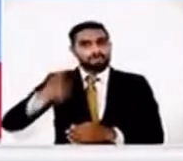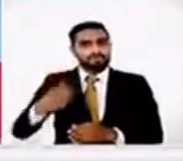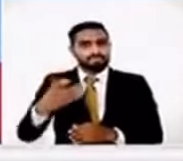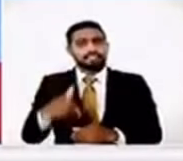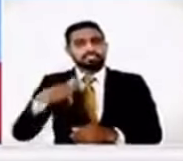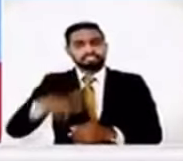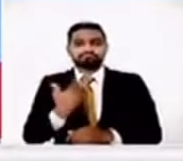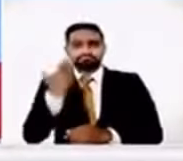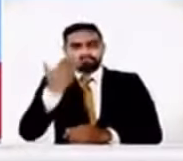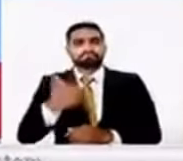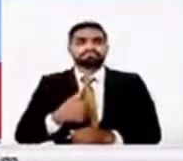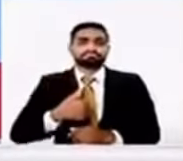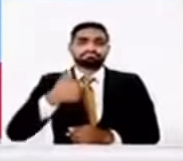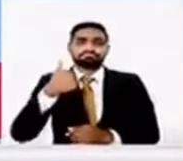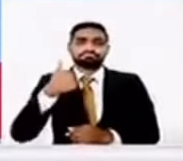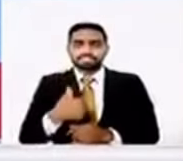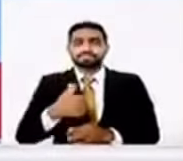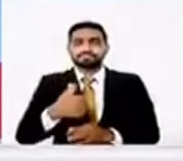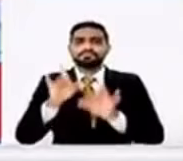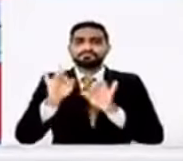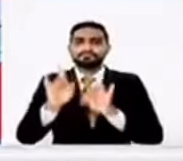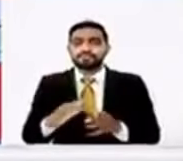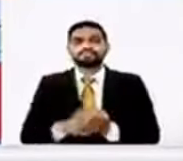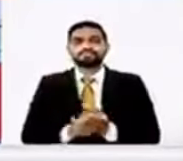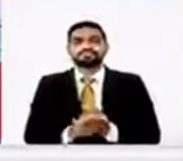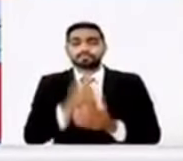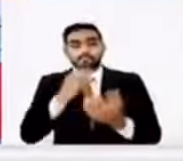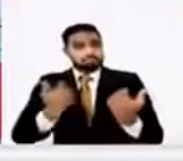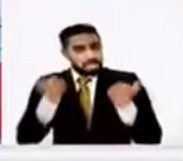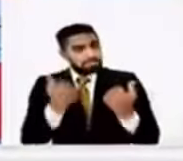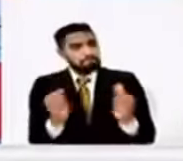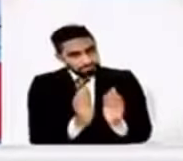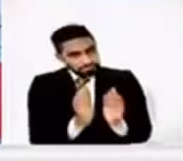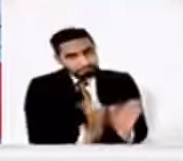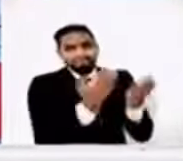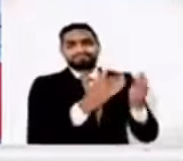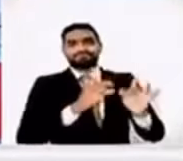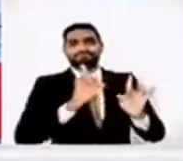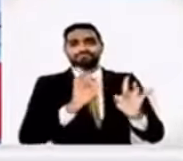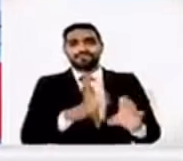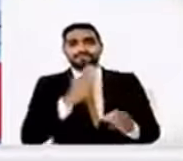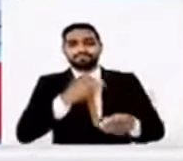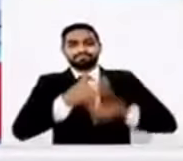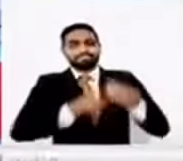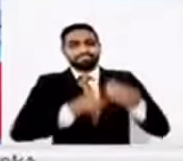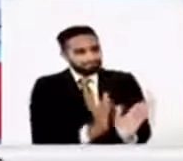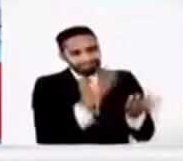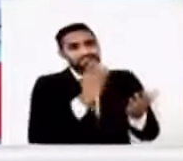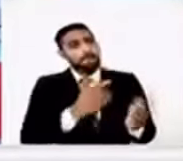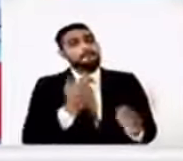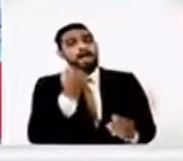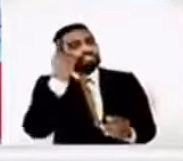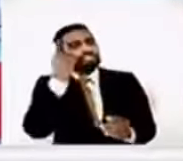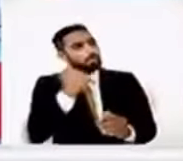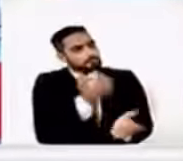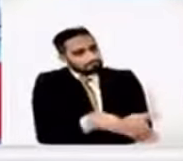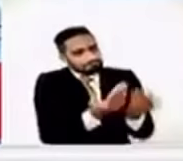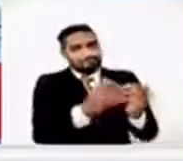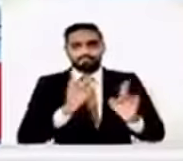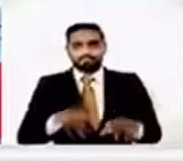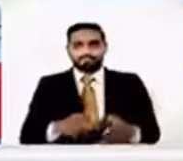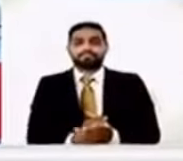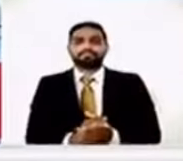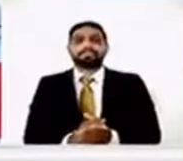push, and push hard. Indeed, and not only that, even expatriate workers are now going to be benefited through this